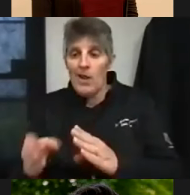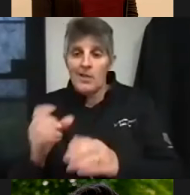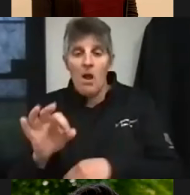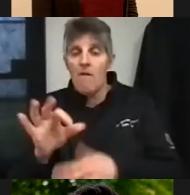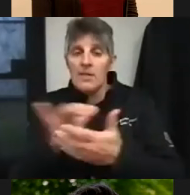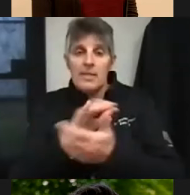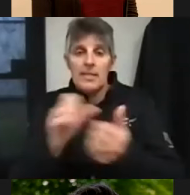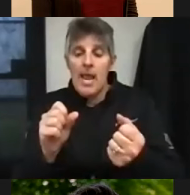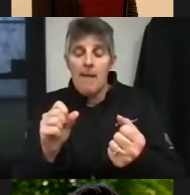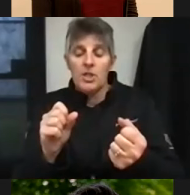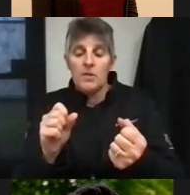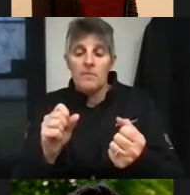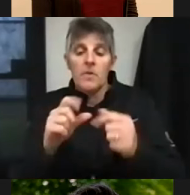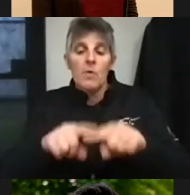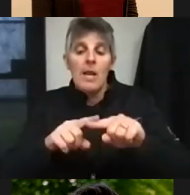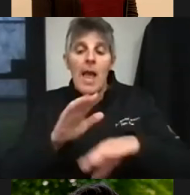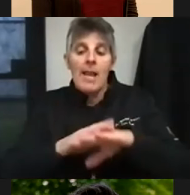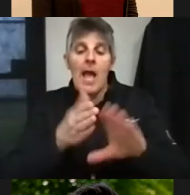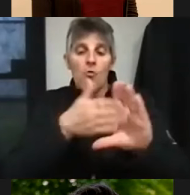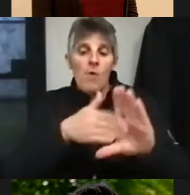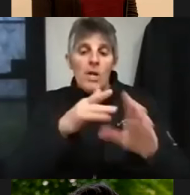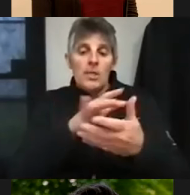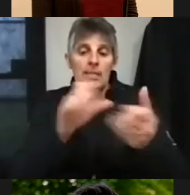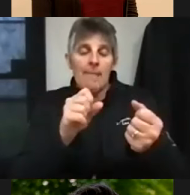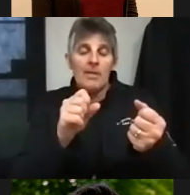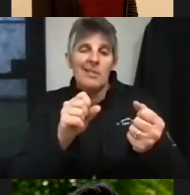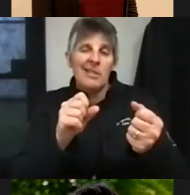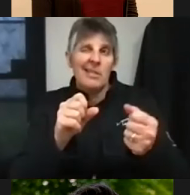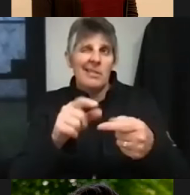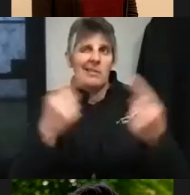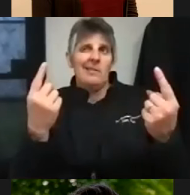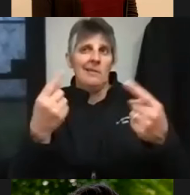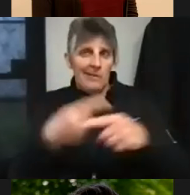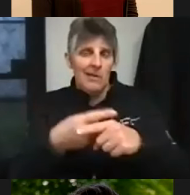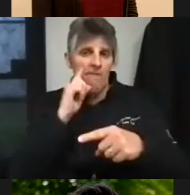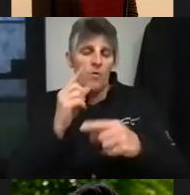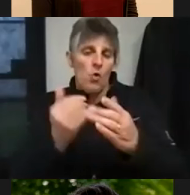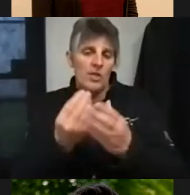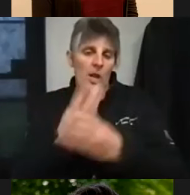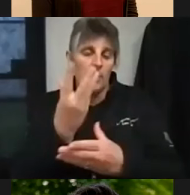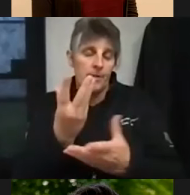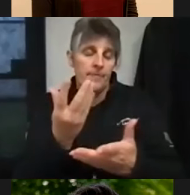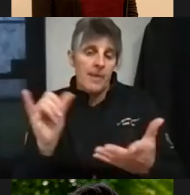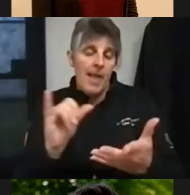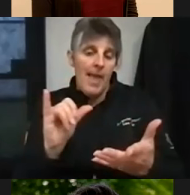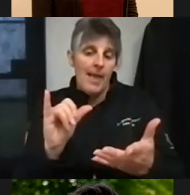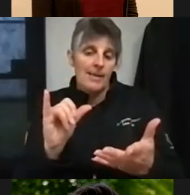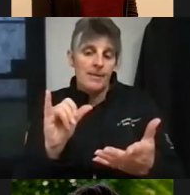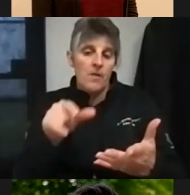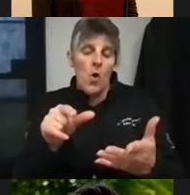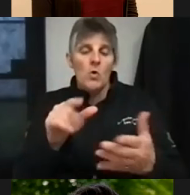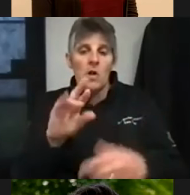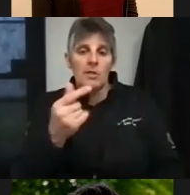damage, relying on the retinal damage is counterproductive for regeneration, as those retinal